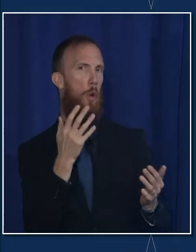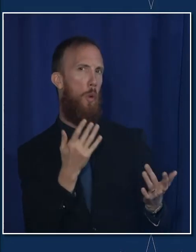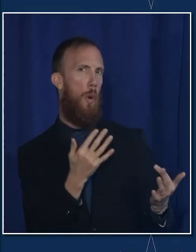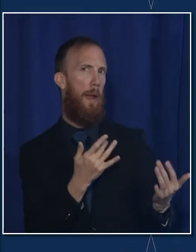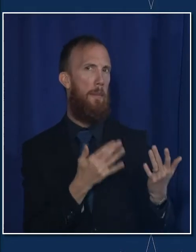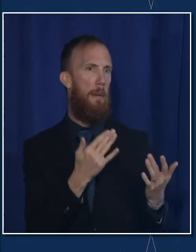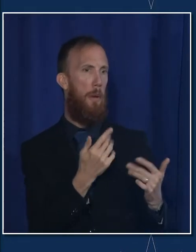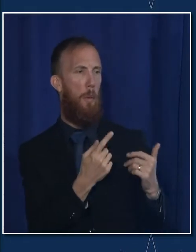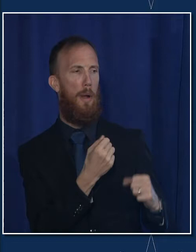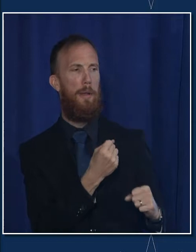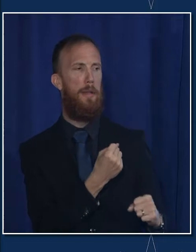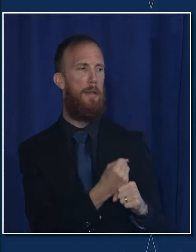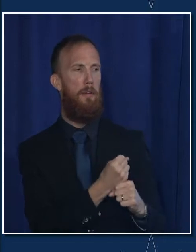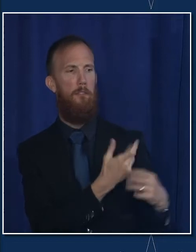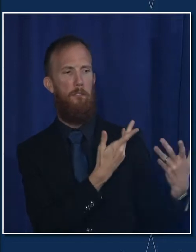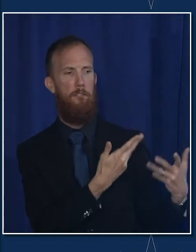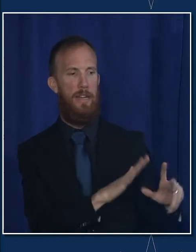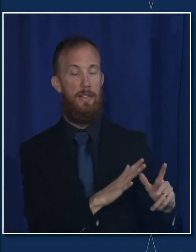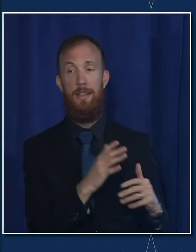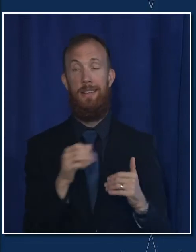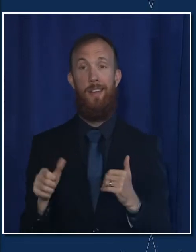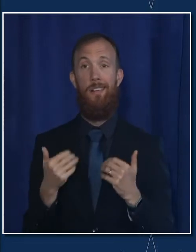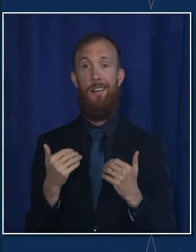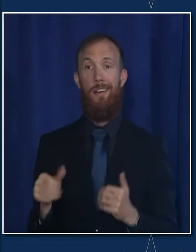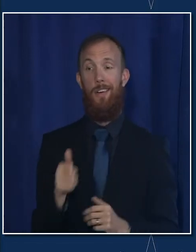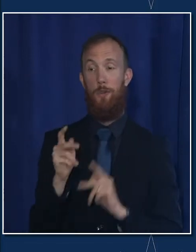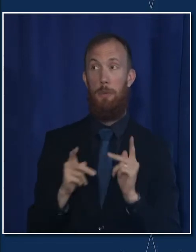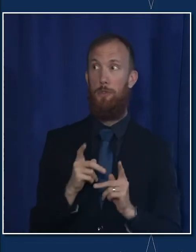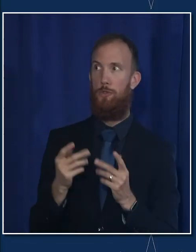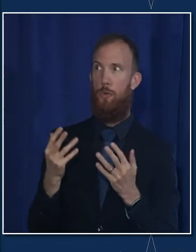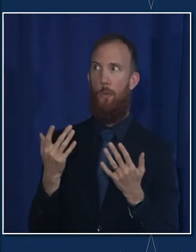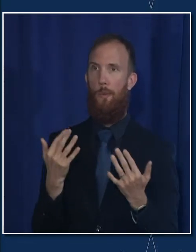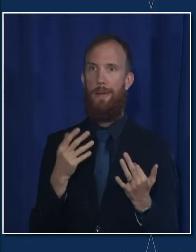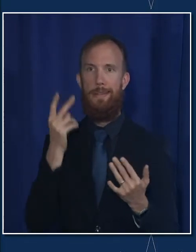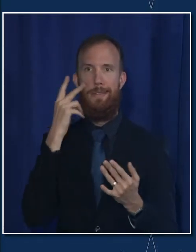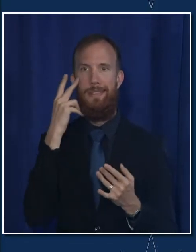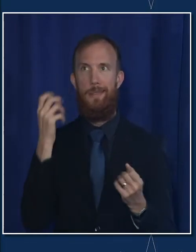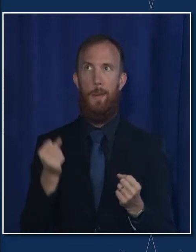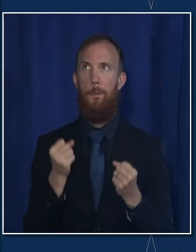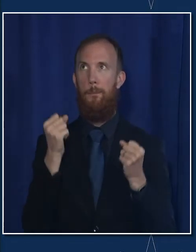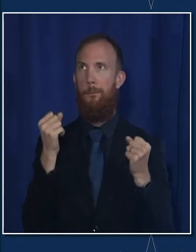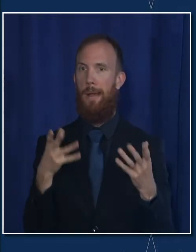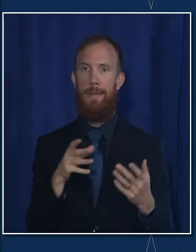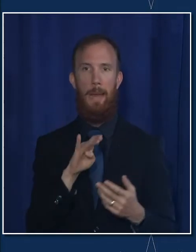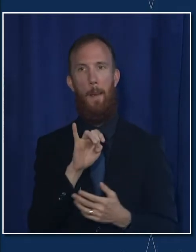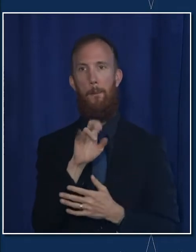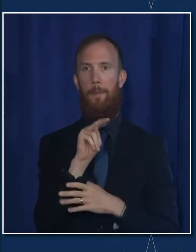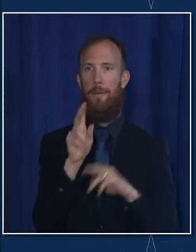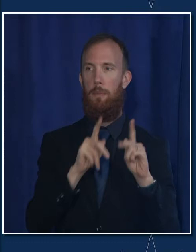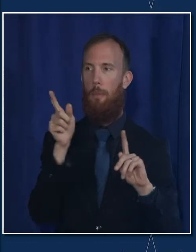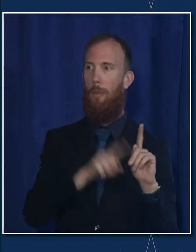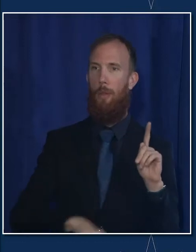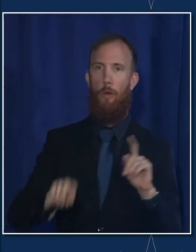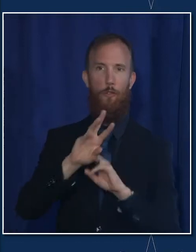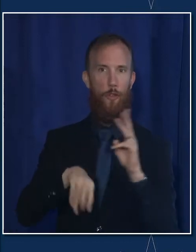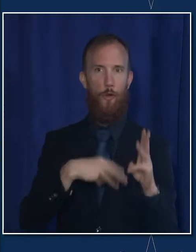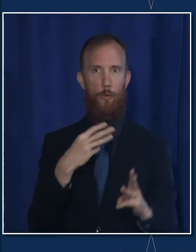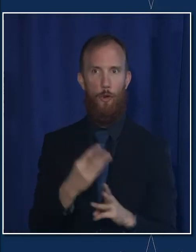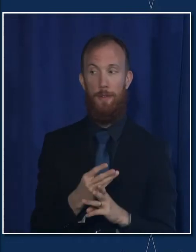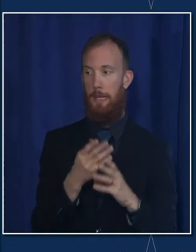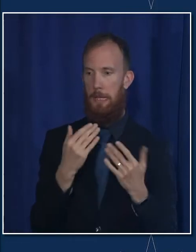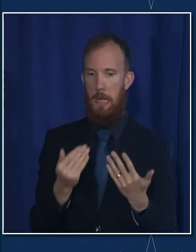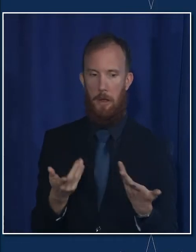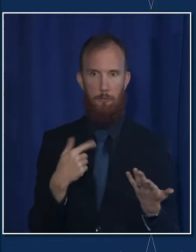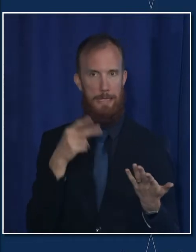were billions of folks around the world who have been vaccinated. We now have that. We also, in the setting of the FDA giving the full approval, we are seeing